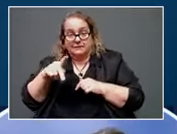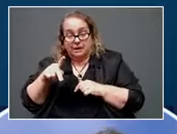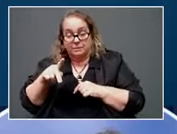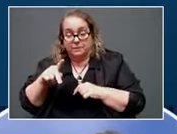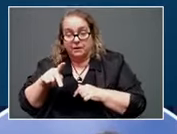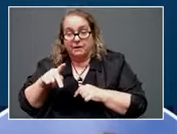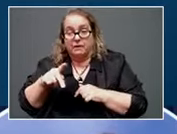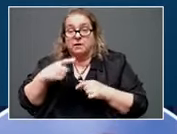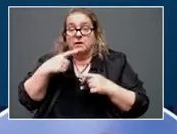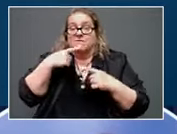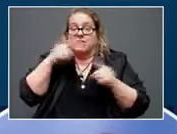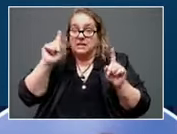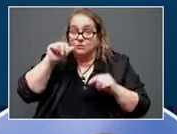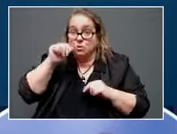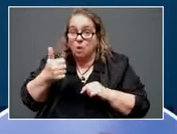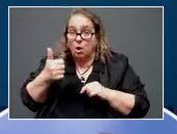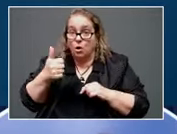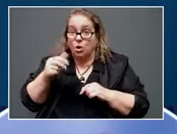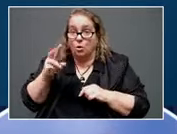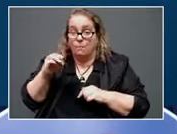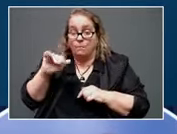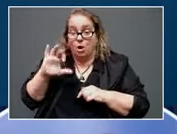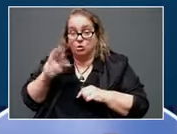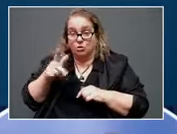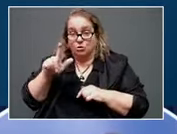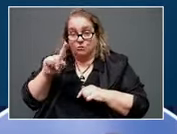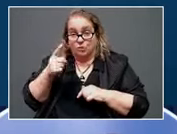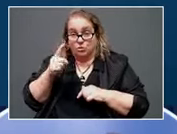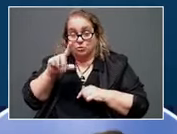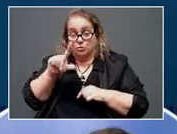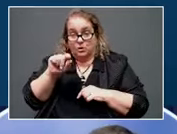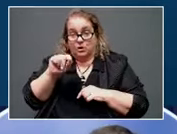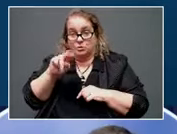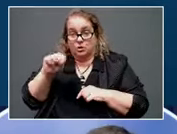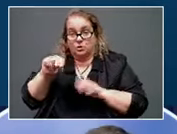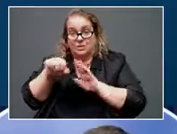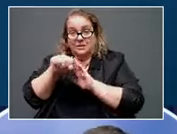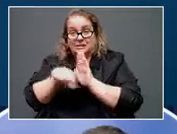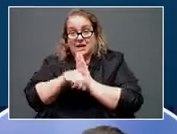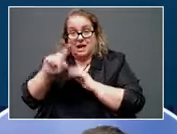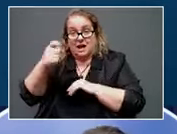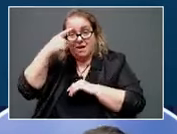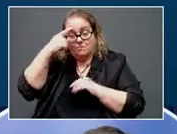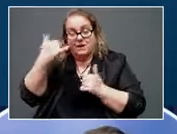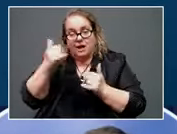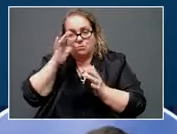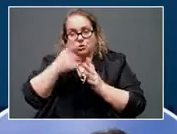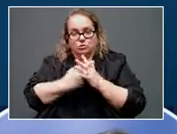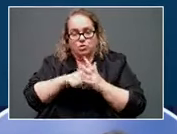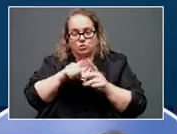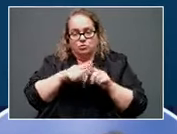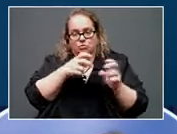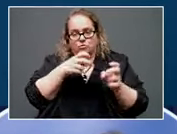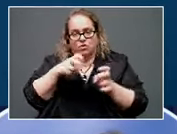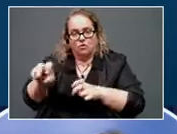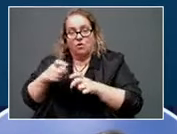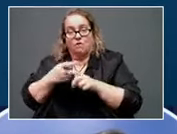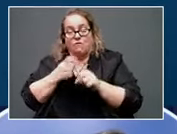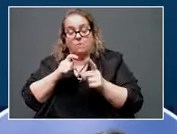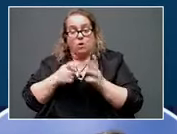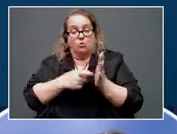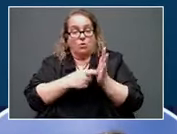tomorrow, March 1st, 2022, state government will be transitioning from requiring our employees